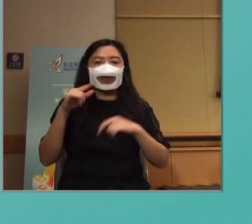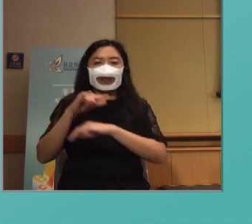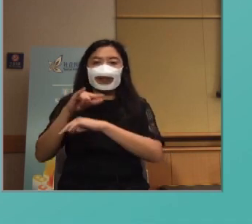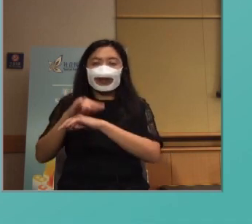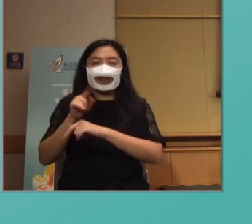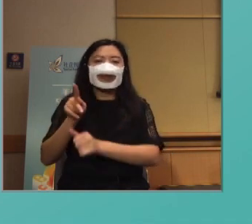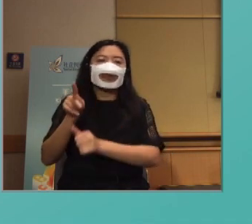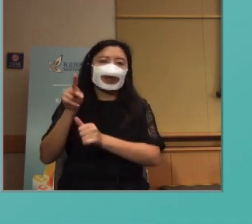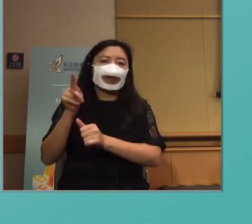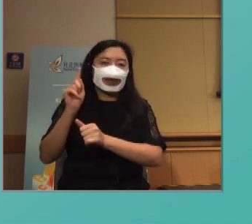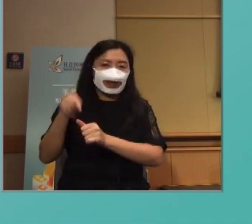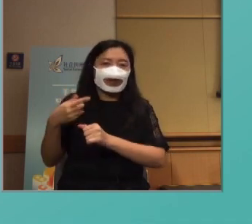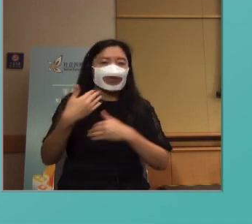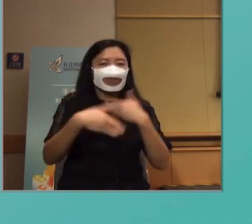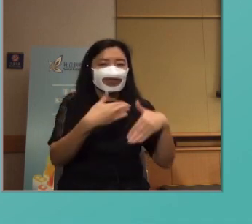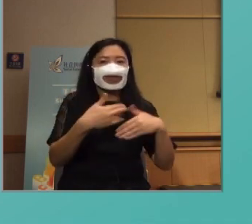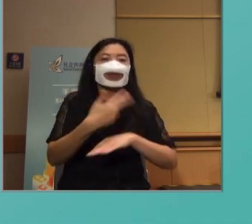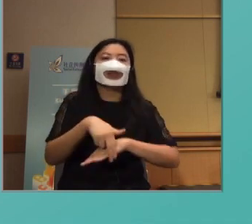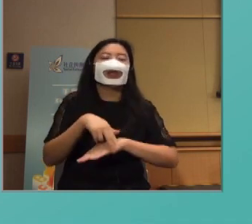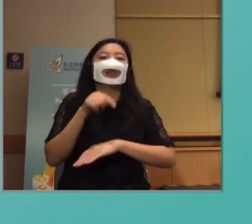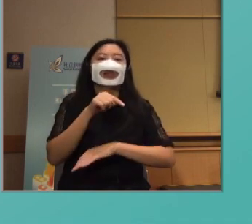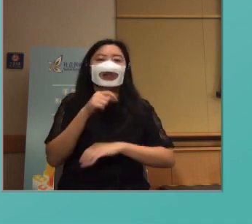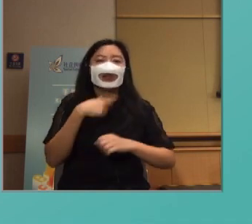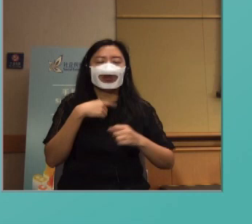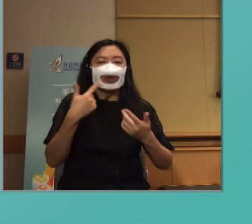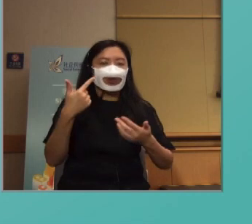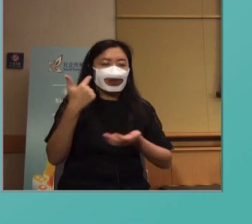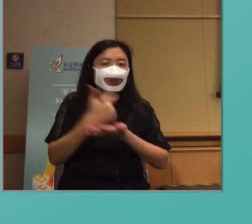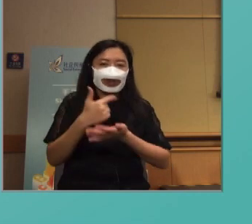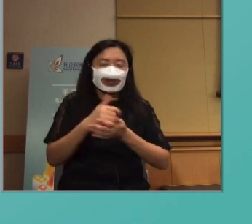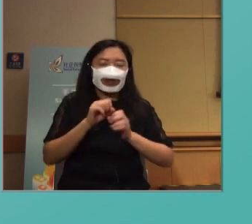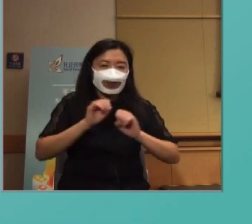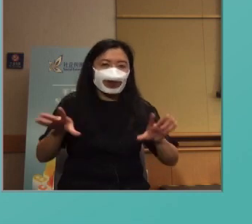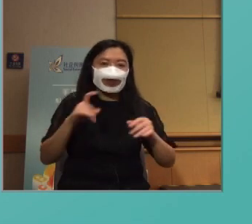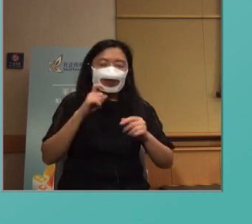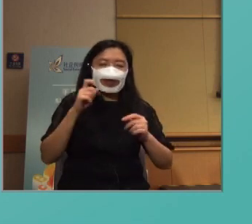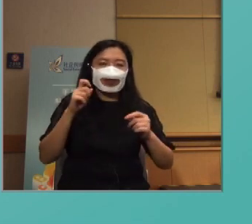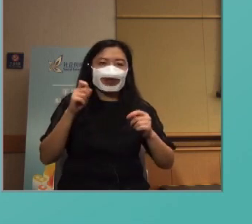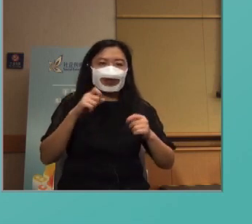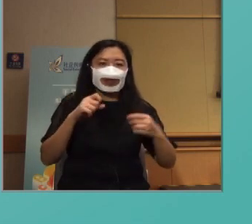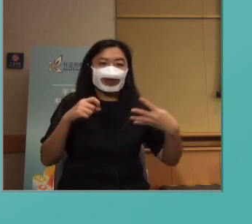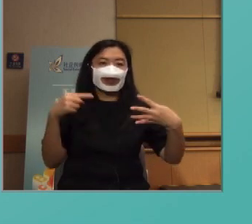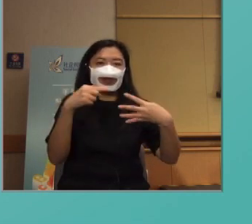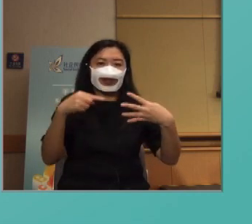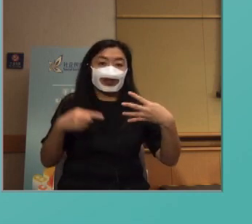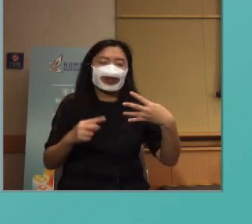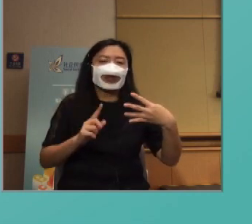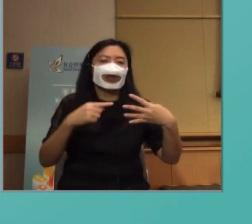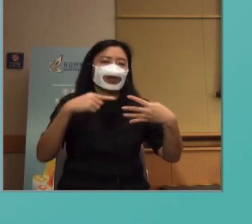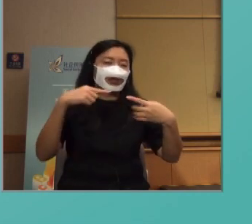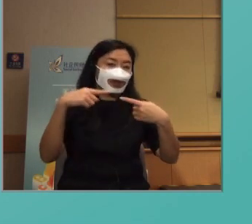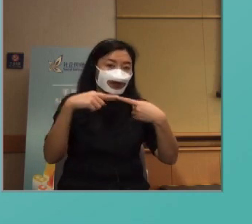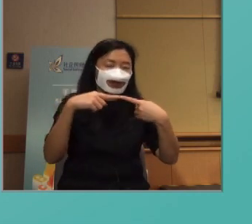pillars. Upskilling the ecosystem by supporting artists and funding projects,